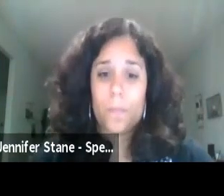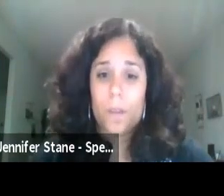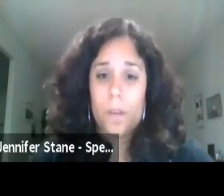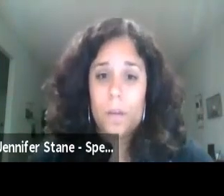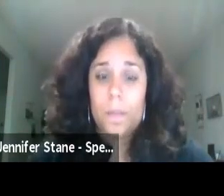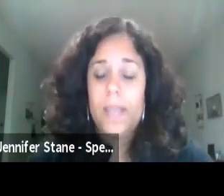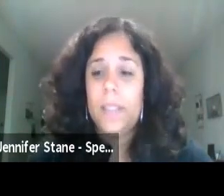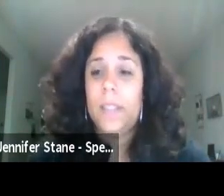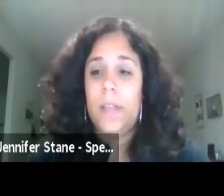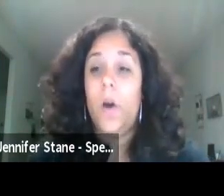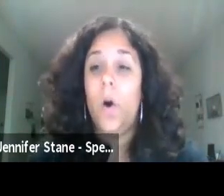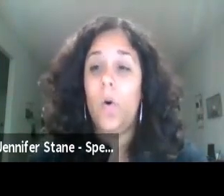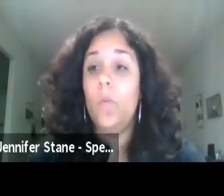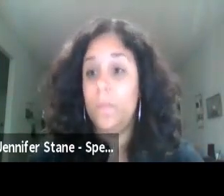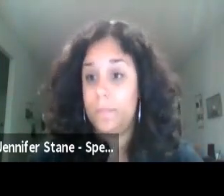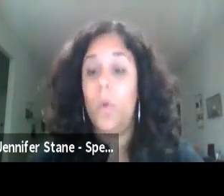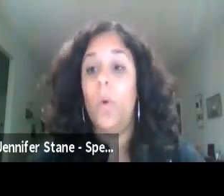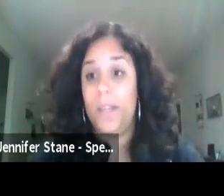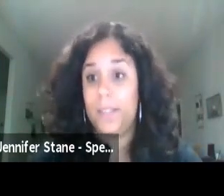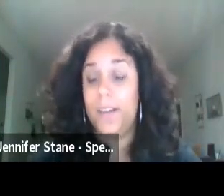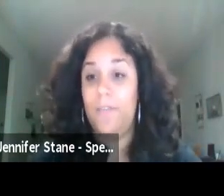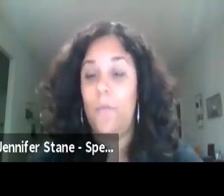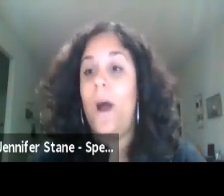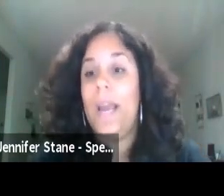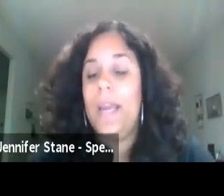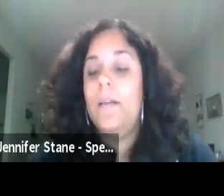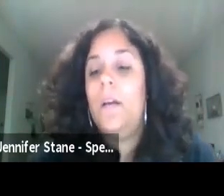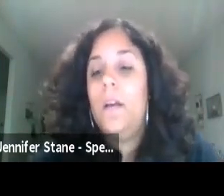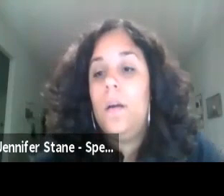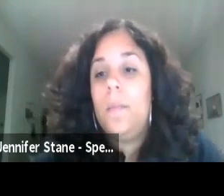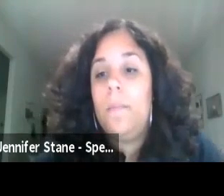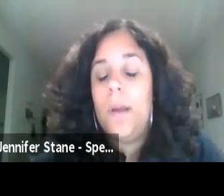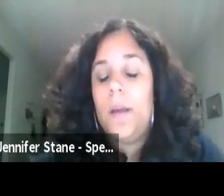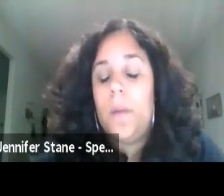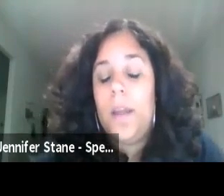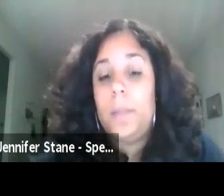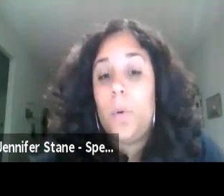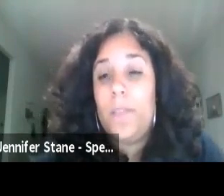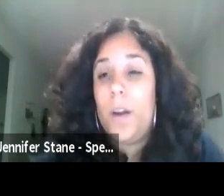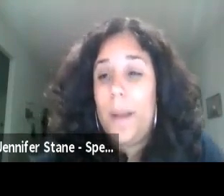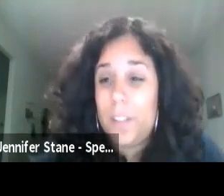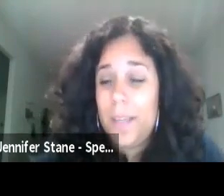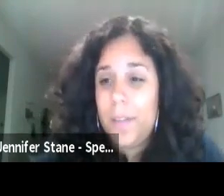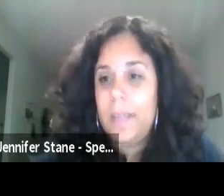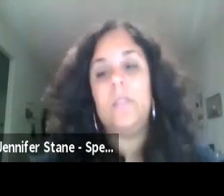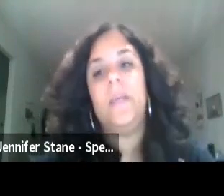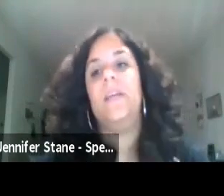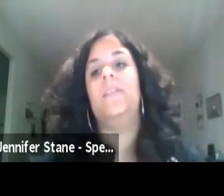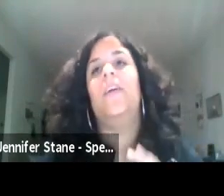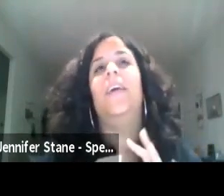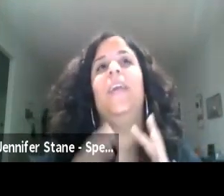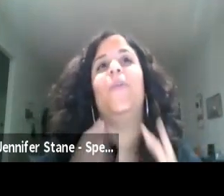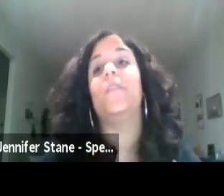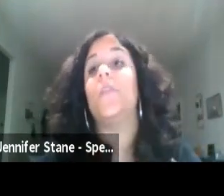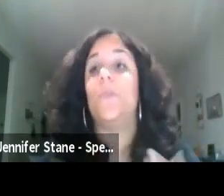And basically the whole point of why it's important for our mouths to be healthy is